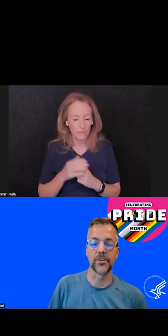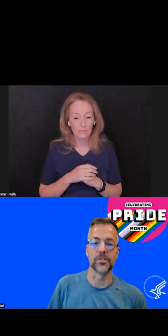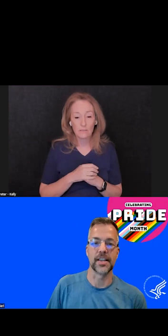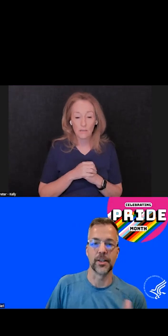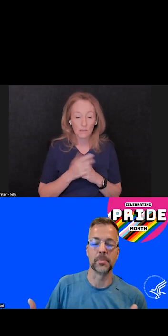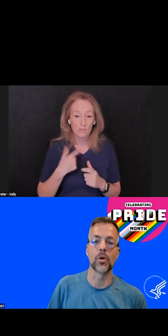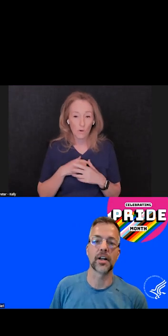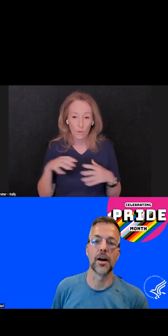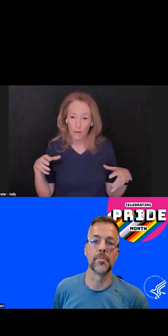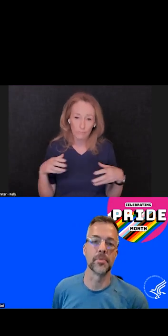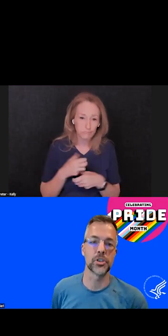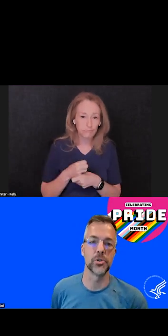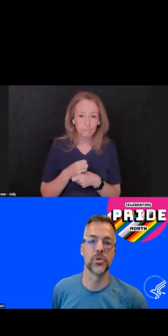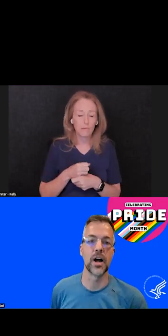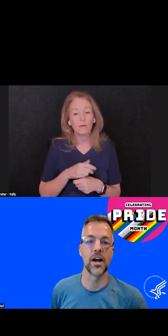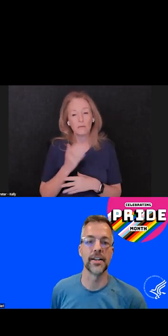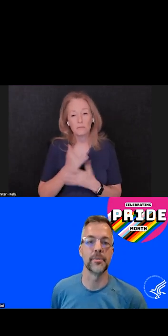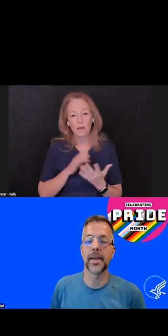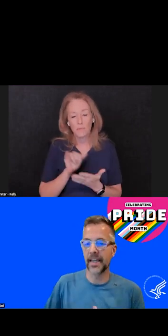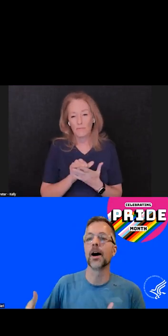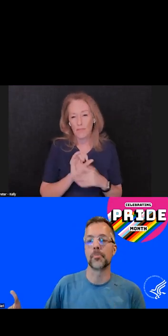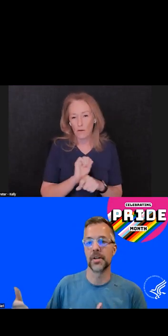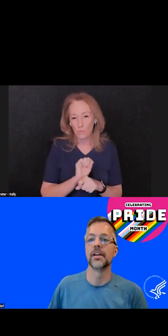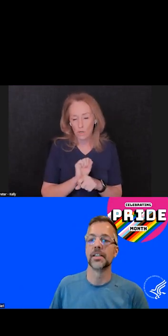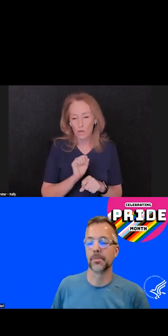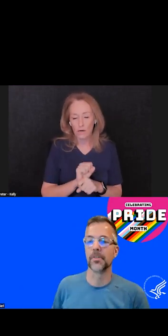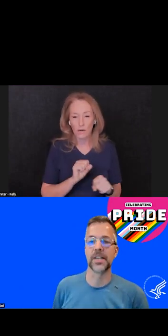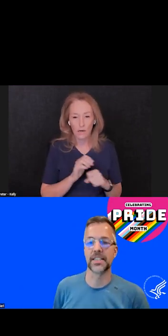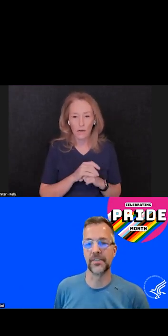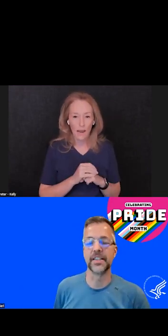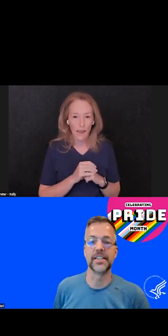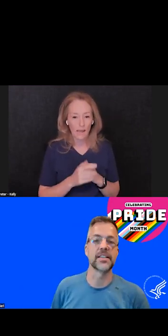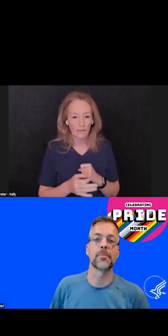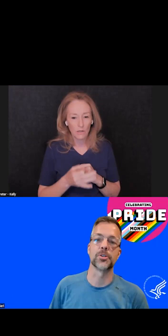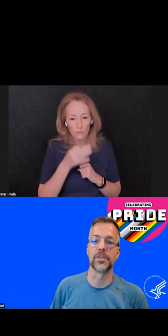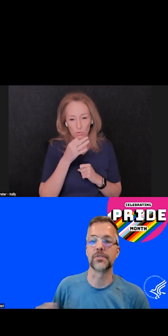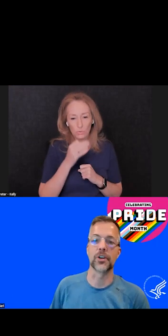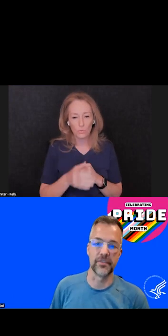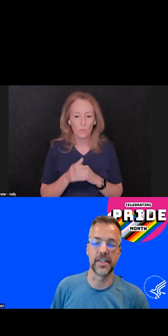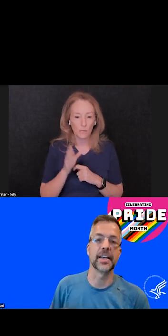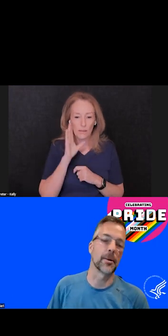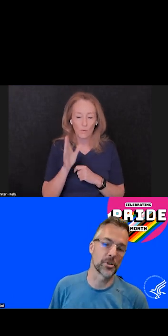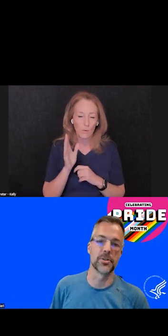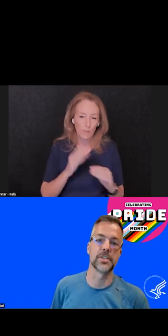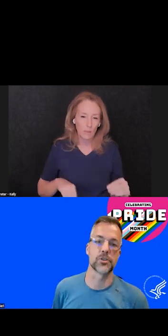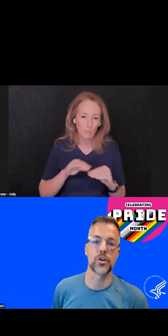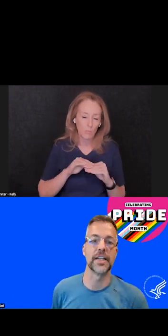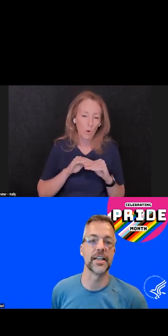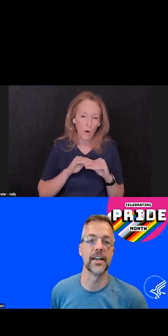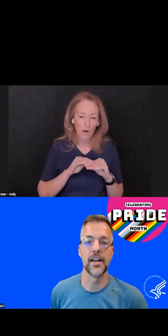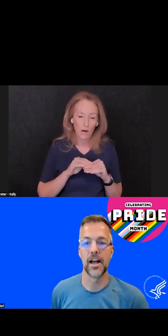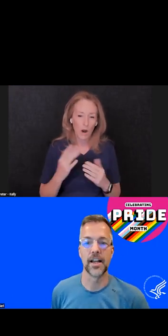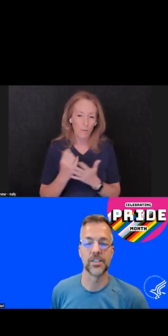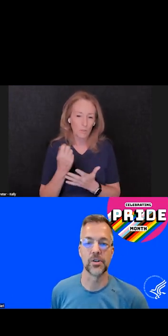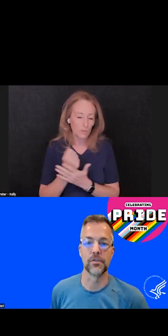those efforts, and there'll be more to come soon on picking up some of those activities, opportunities for convening, opportunities for